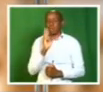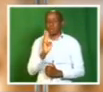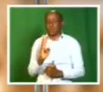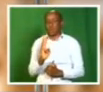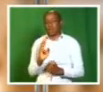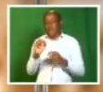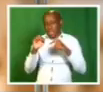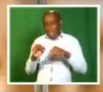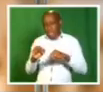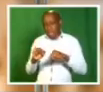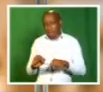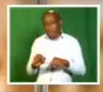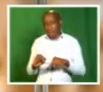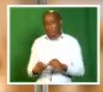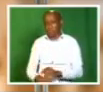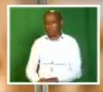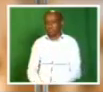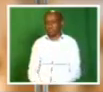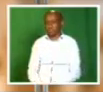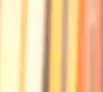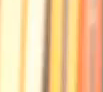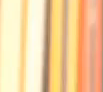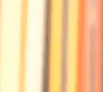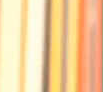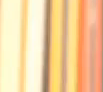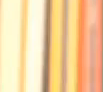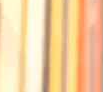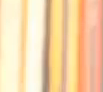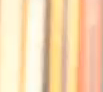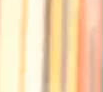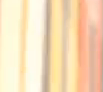Mduduzi Geninza, right after this.